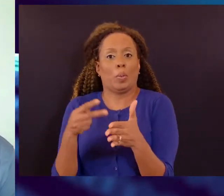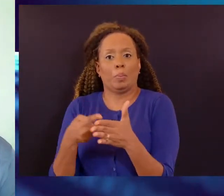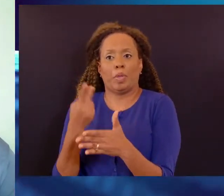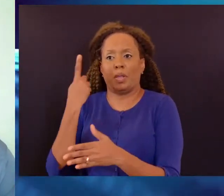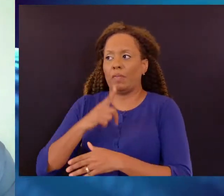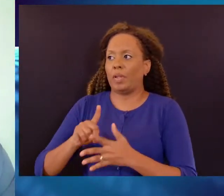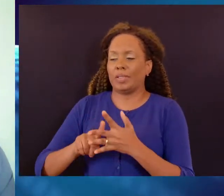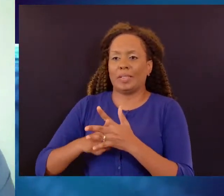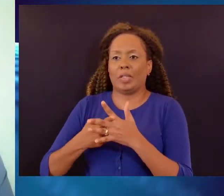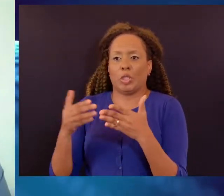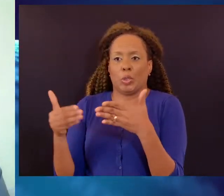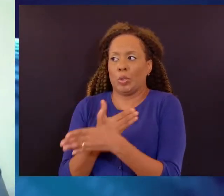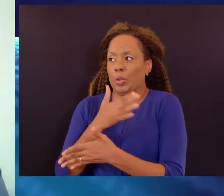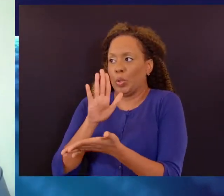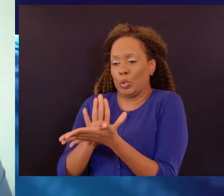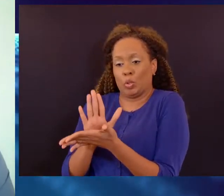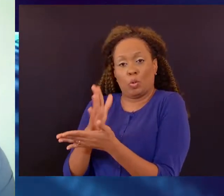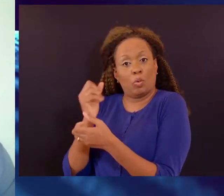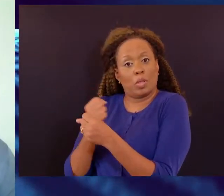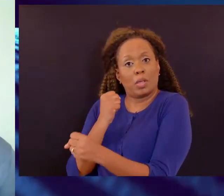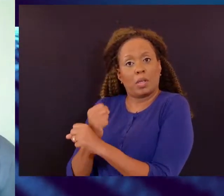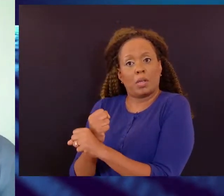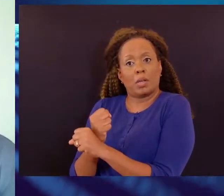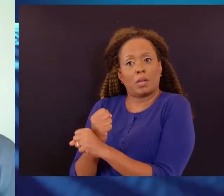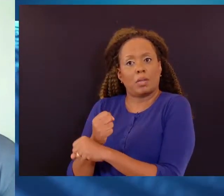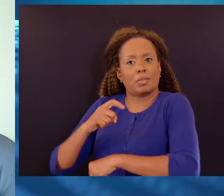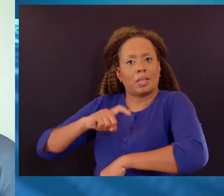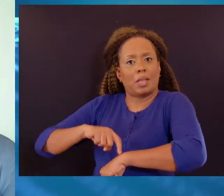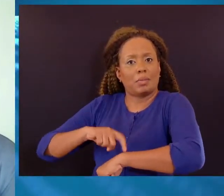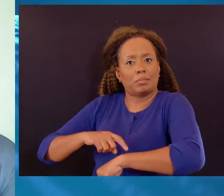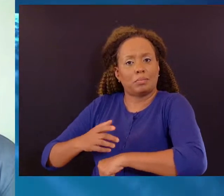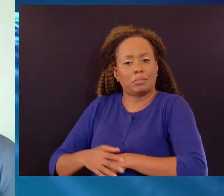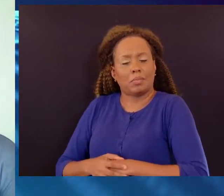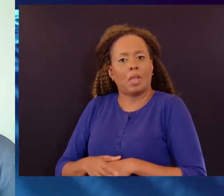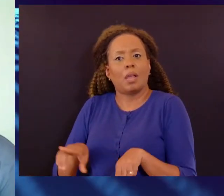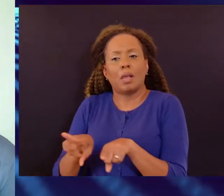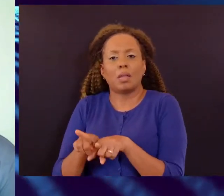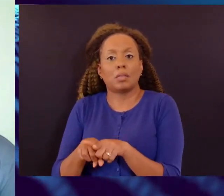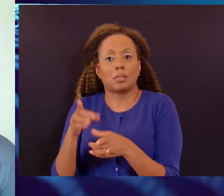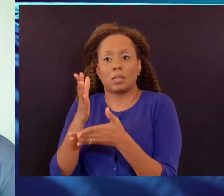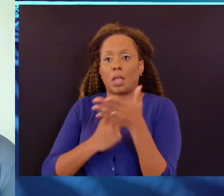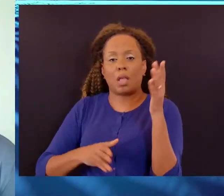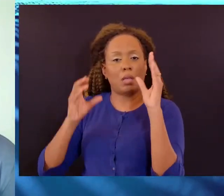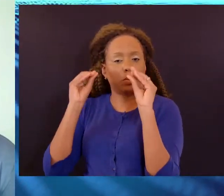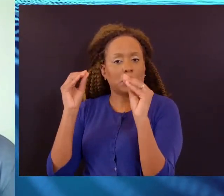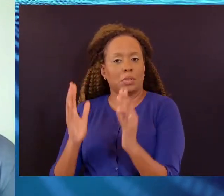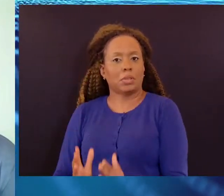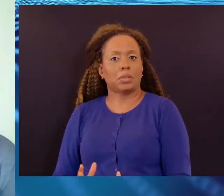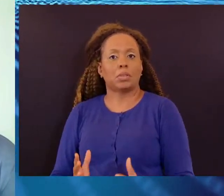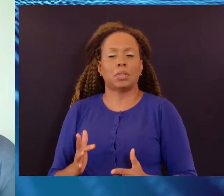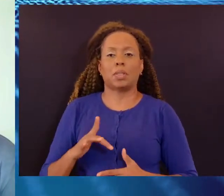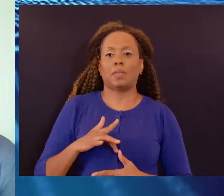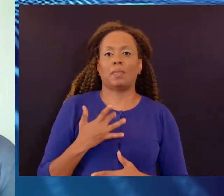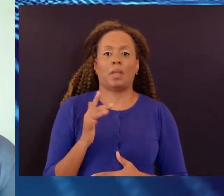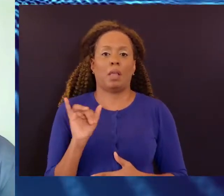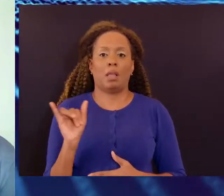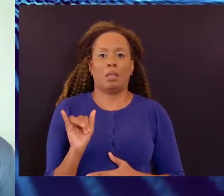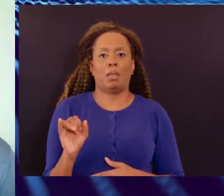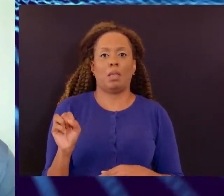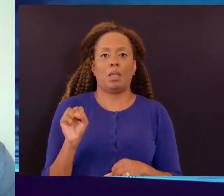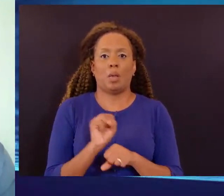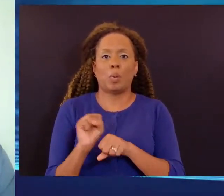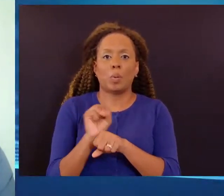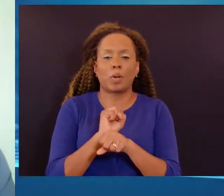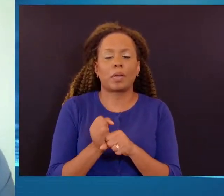timing? And additionally, what does this mean for teachers who will no doubt have to be working well into the